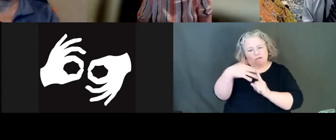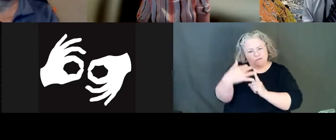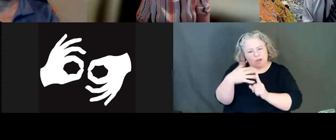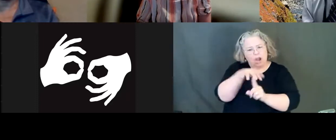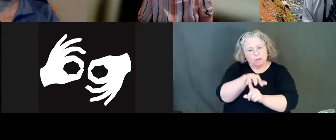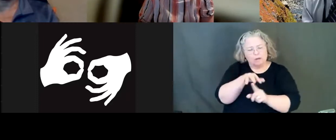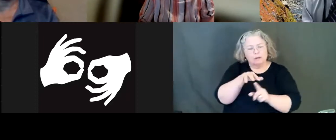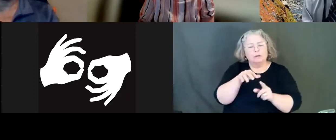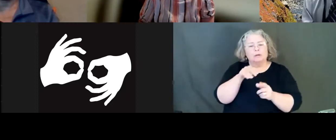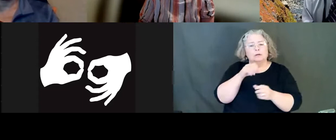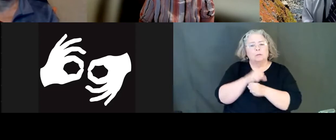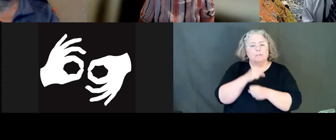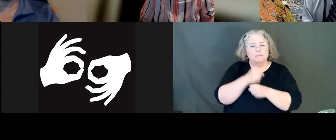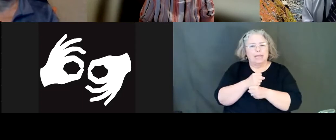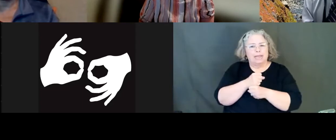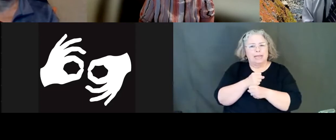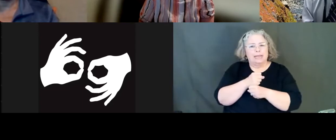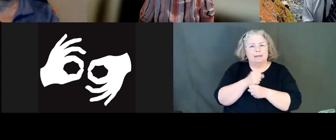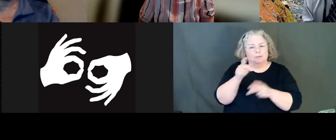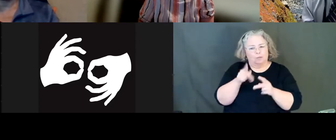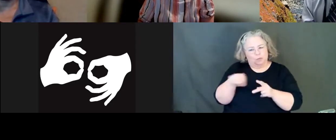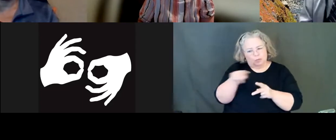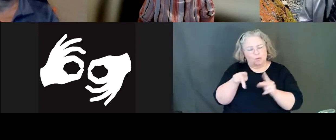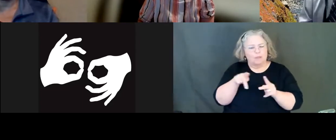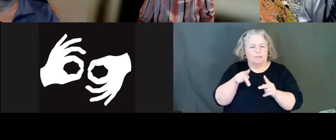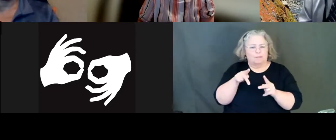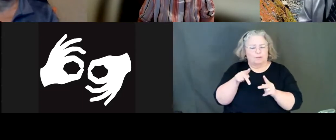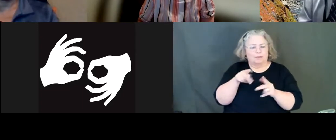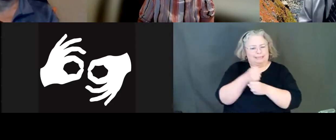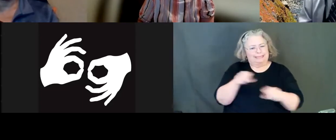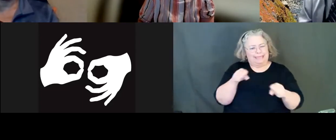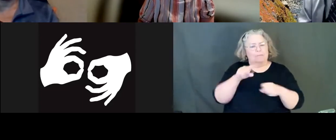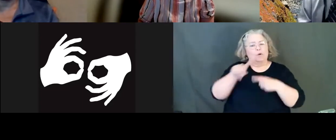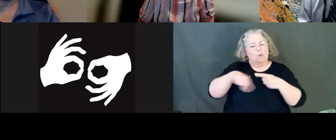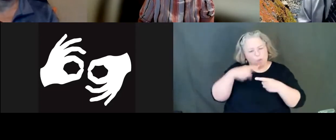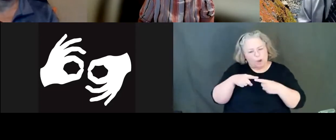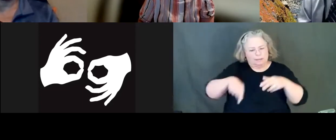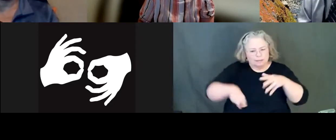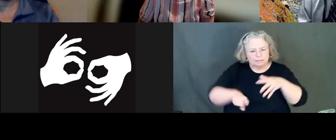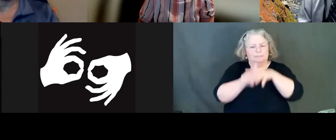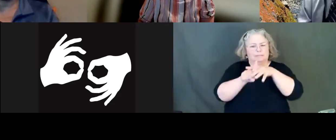makes people as safe as possible coming into the office.